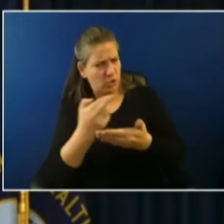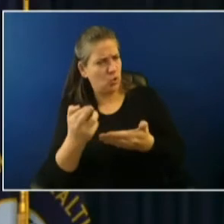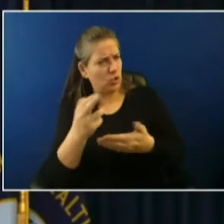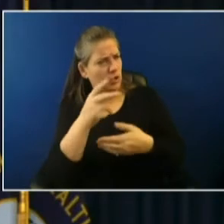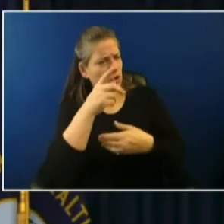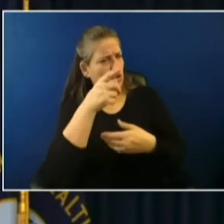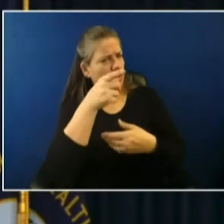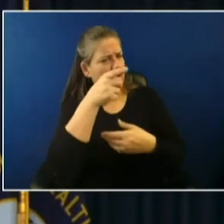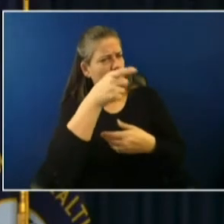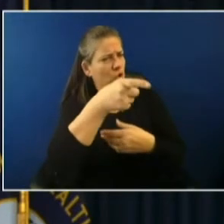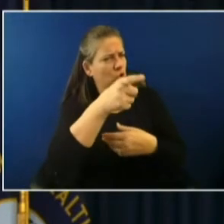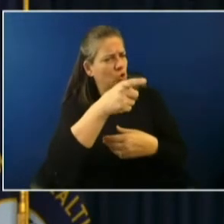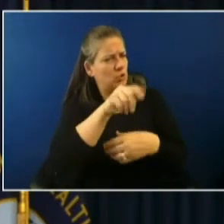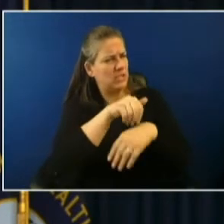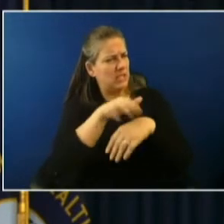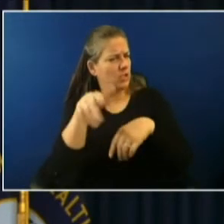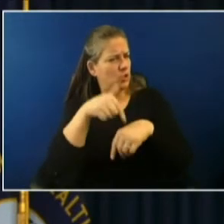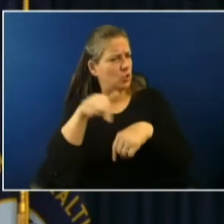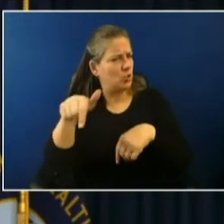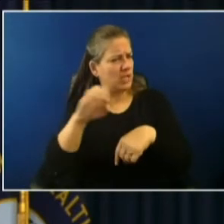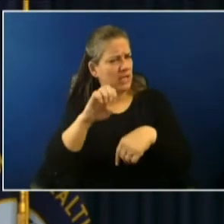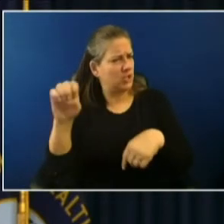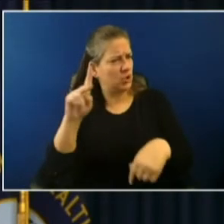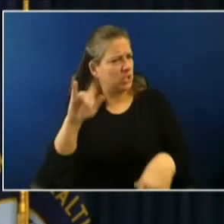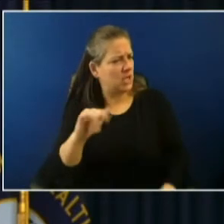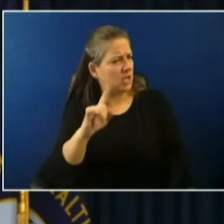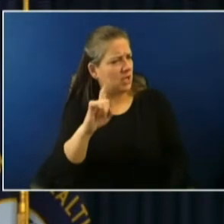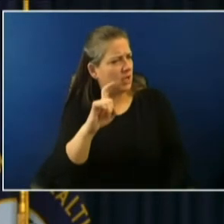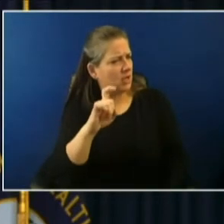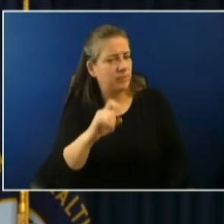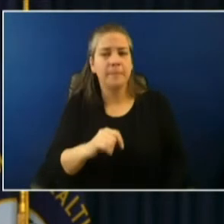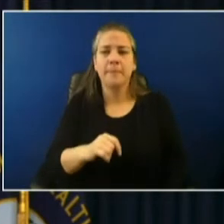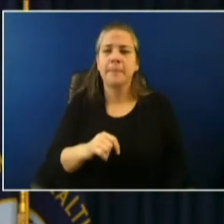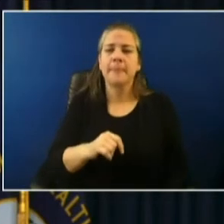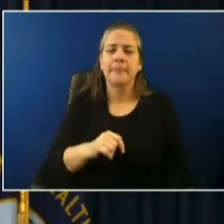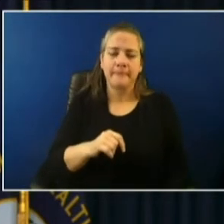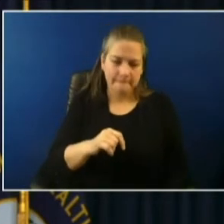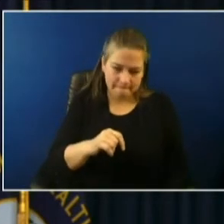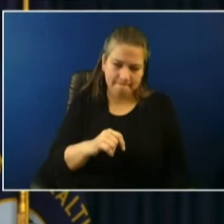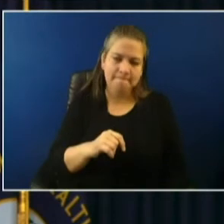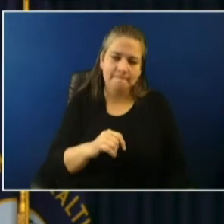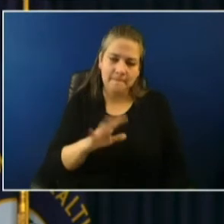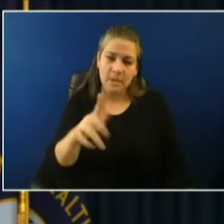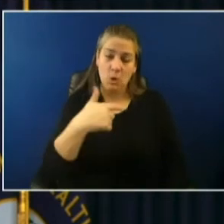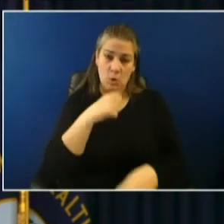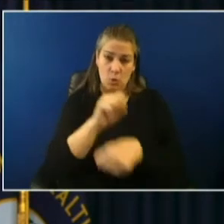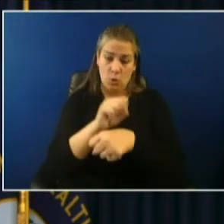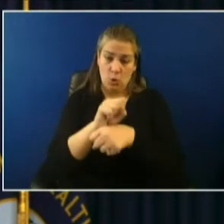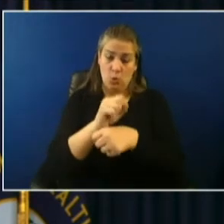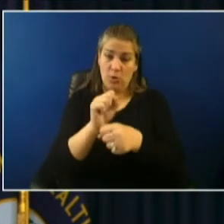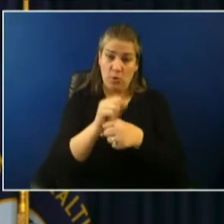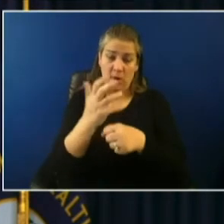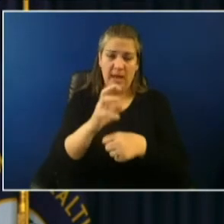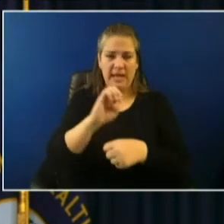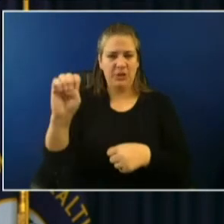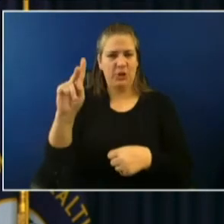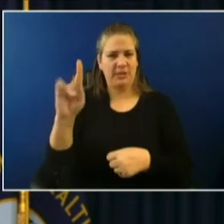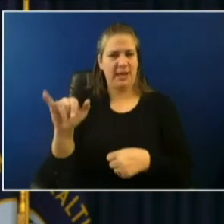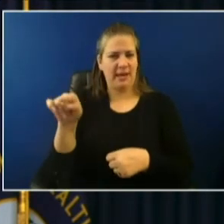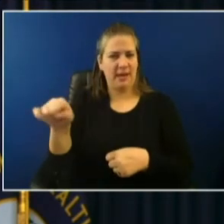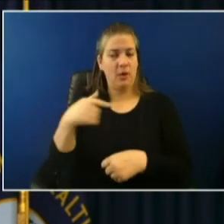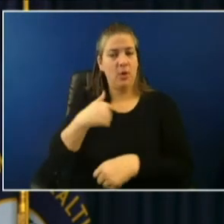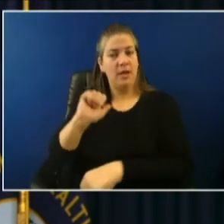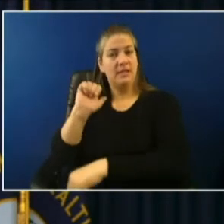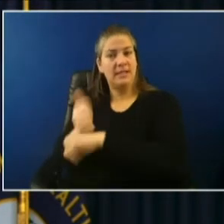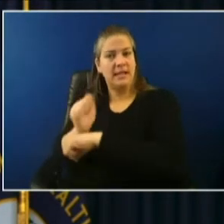sent to this part of the state? Yeah, so we're working with Eastern Kentucky both to set up warming centers. We